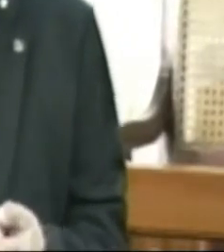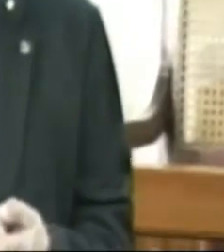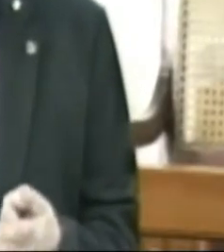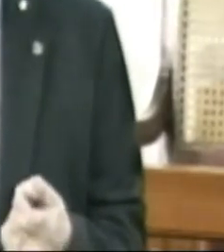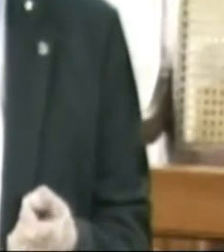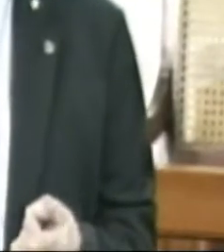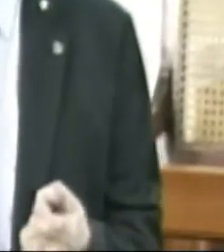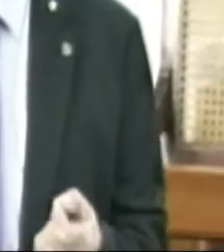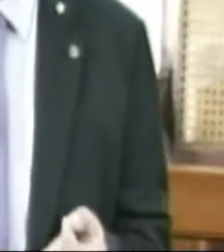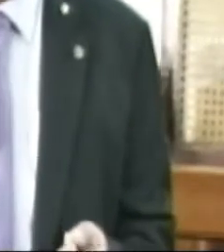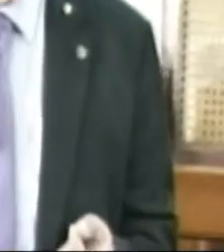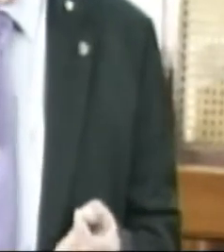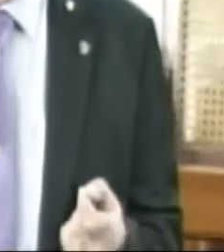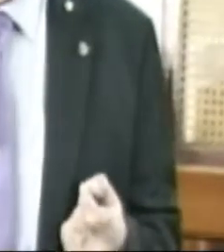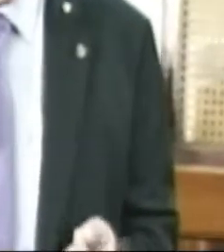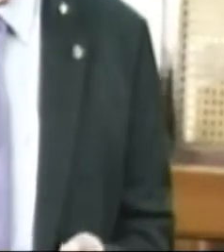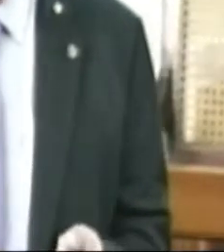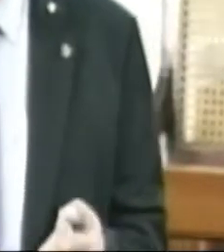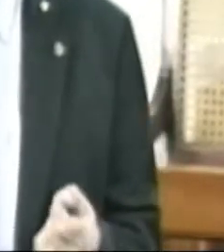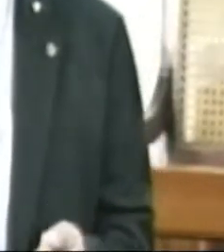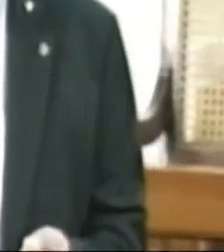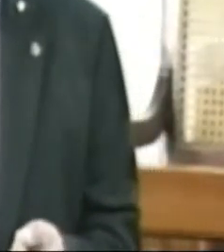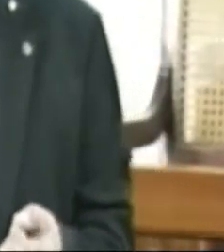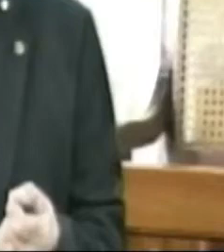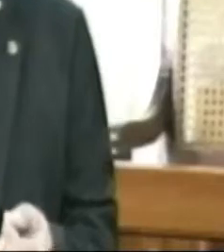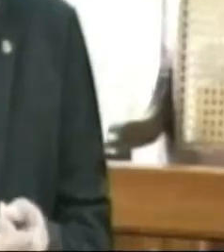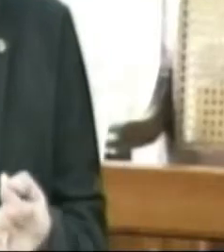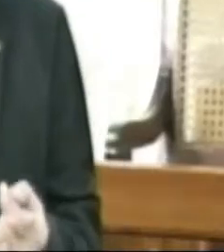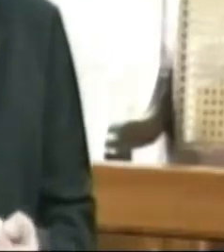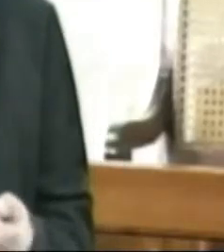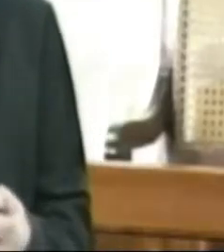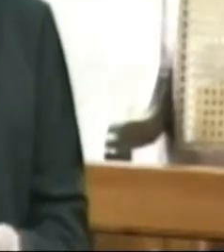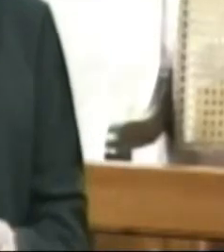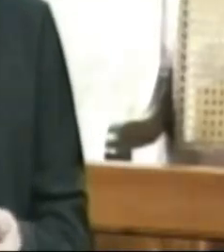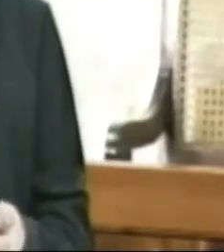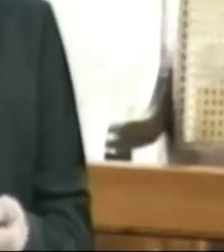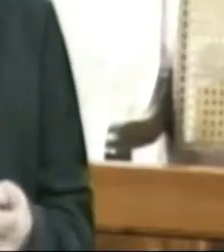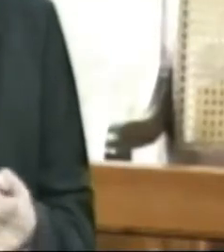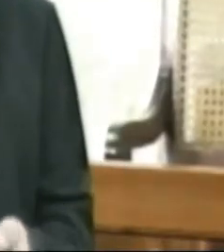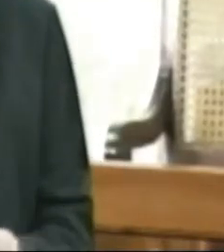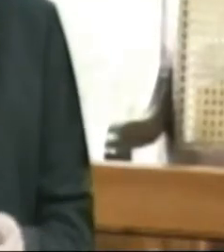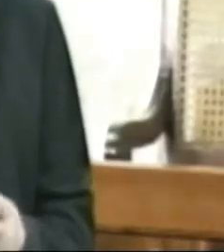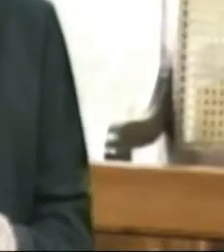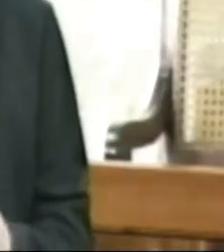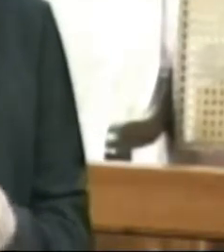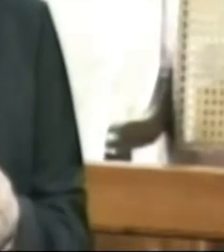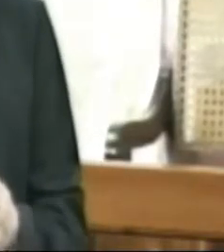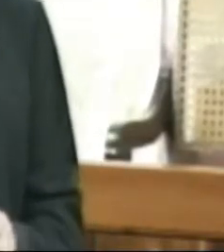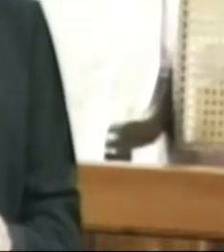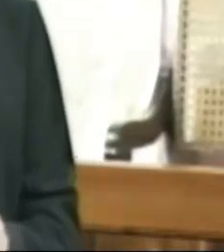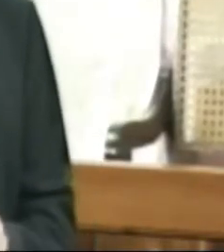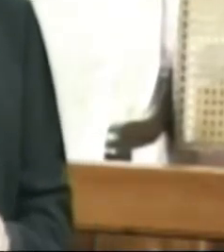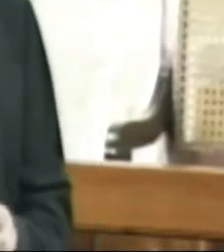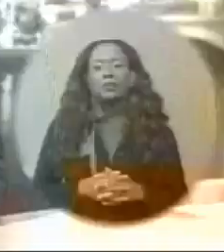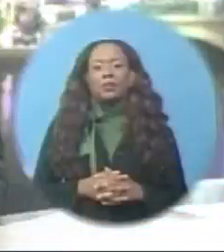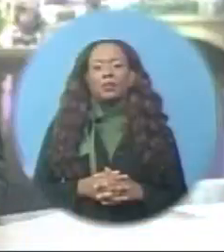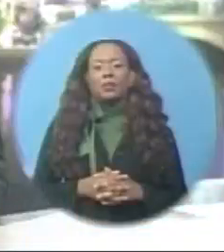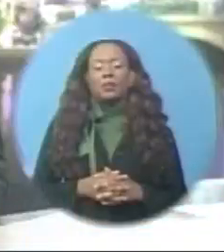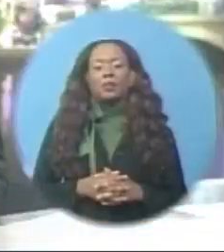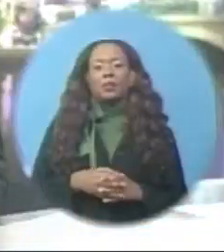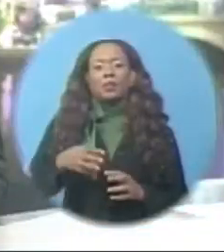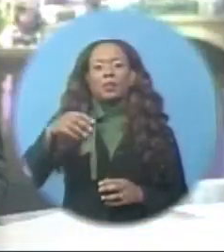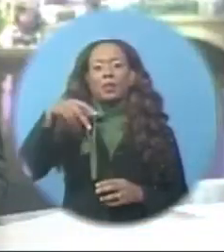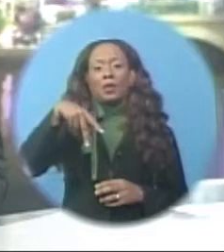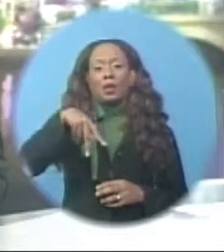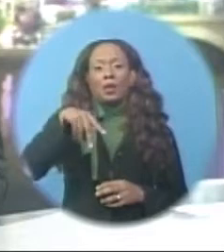work of Dr. Tony Gale, the record for the country with the lowest smoking prevalence across the entire world.